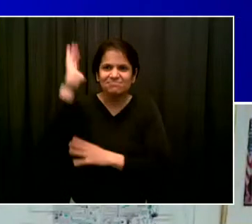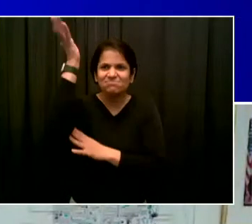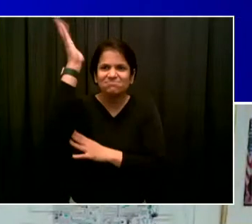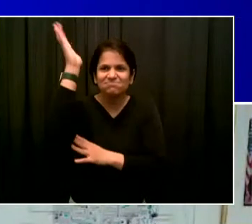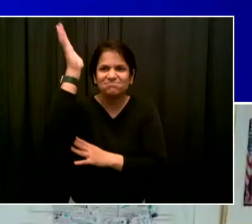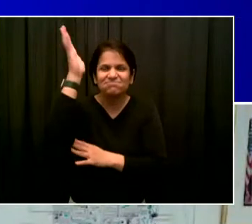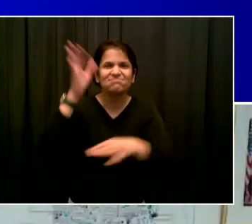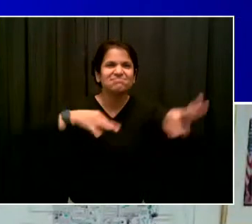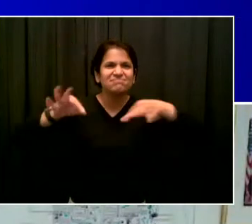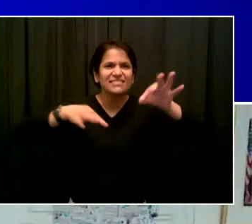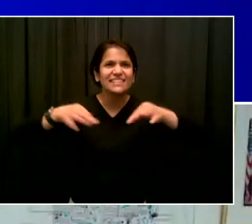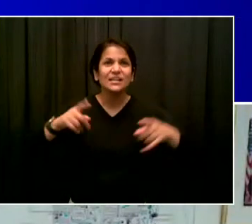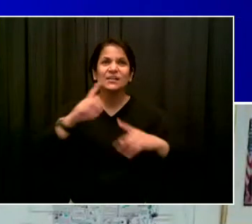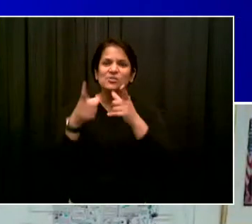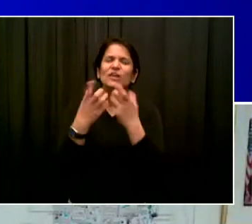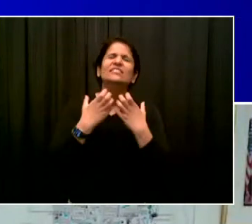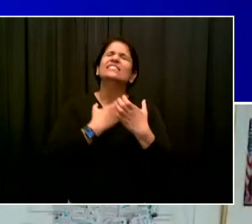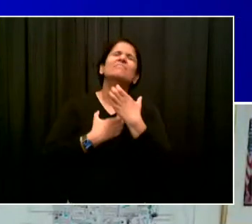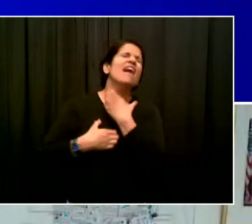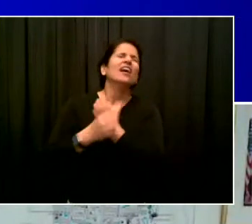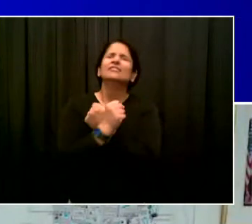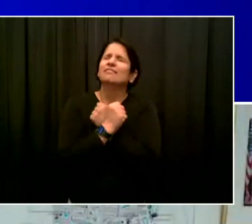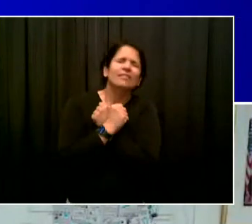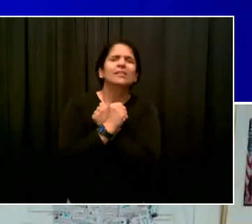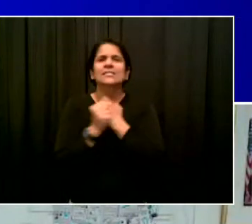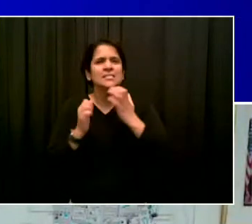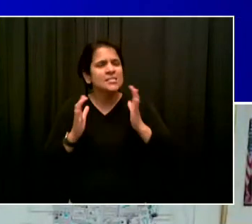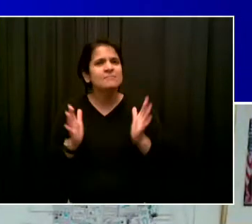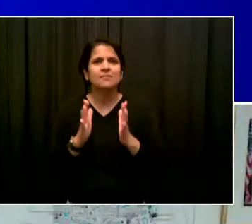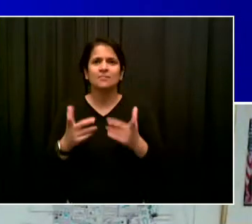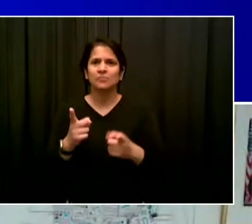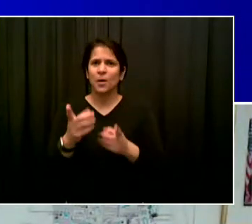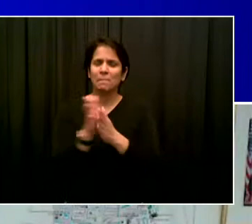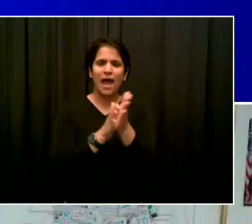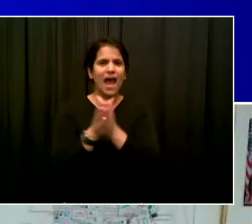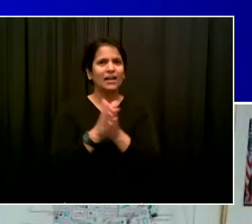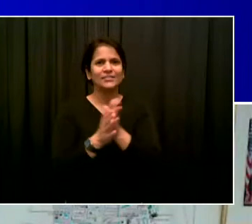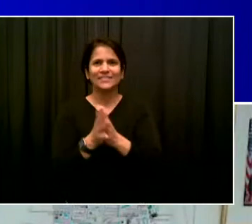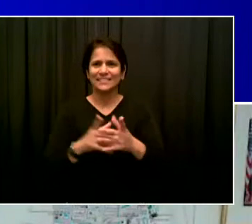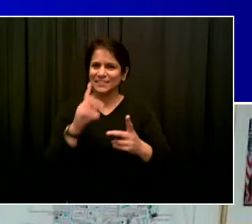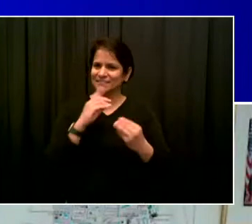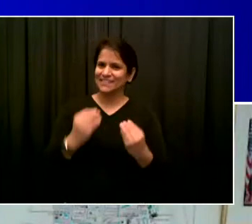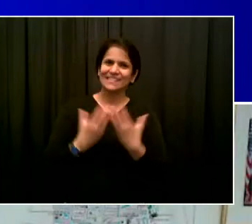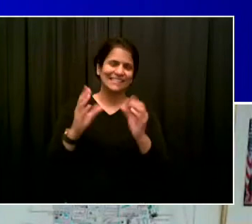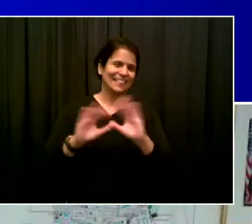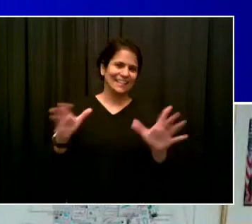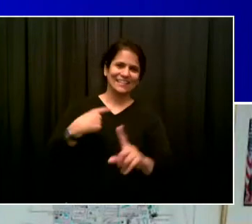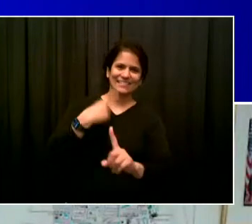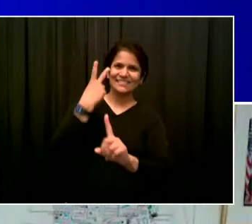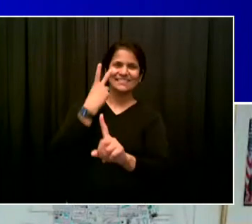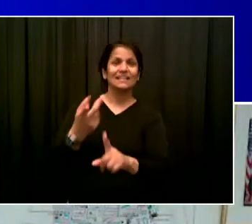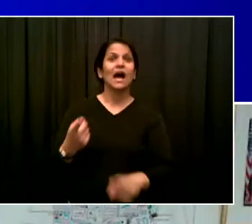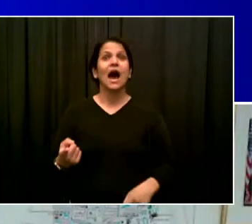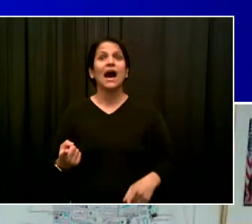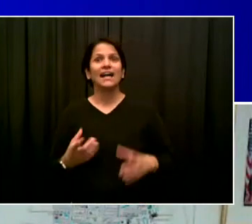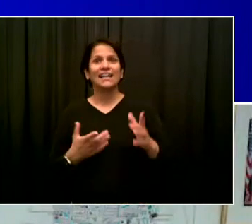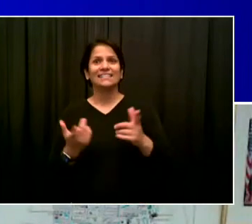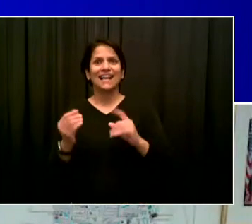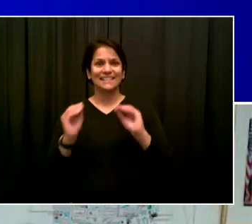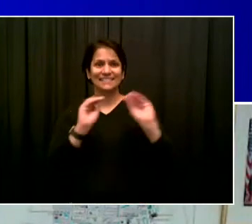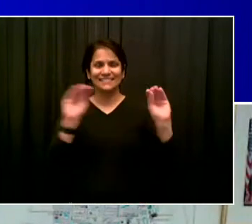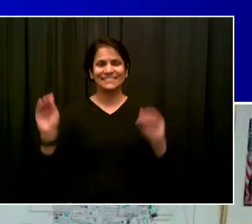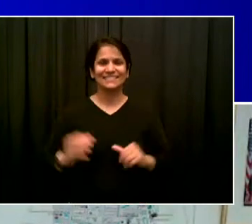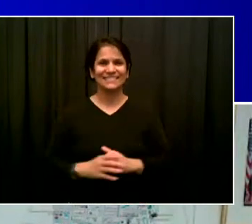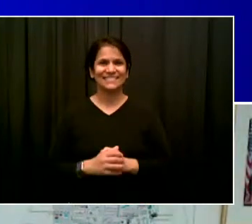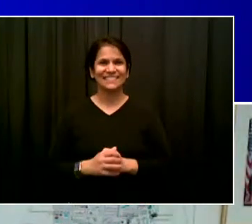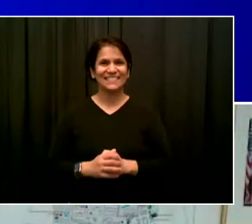this, and that passion is what we're going to need over these next 2 months to really educate people. It's the right time because, thankfully,